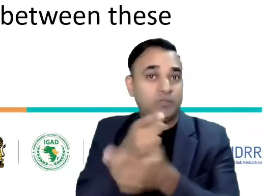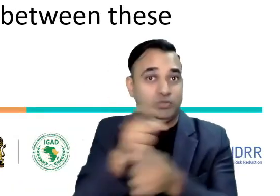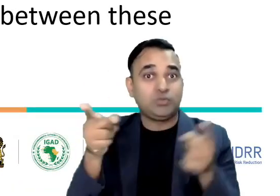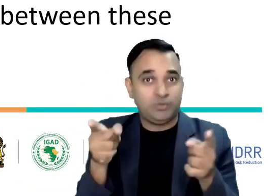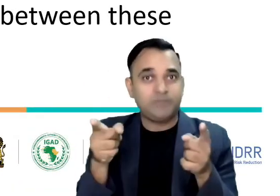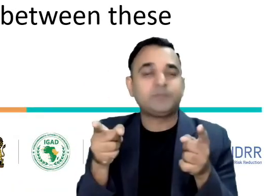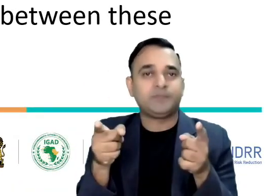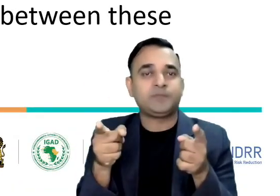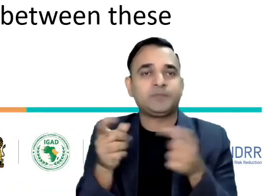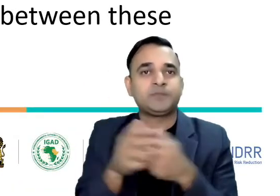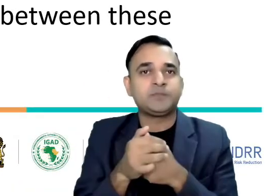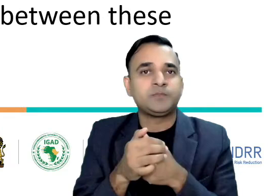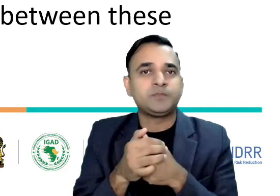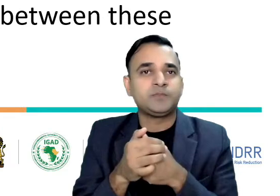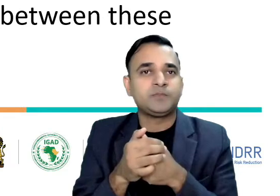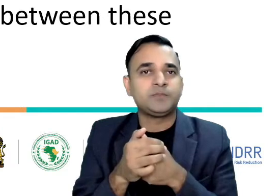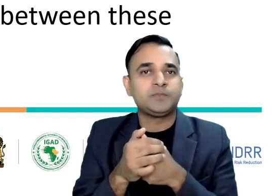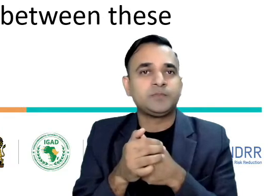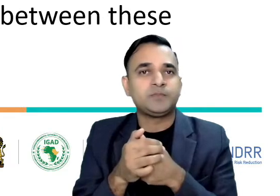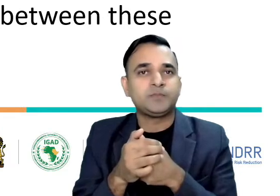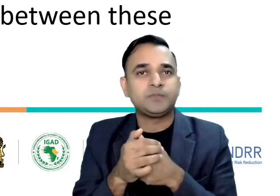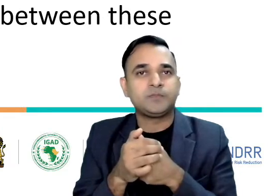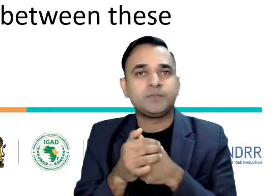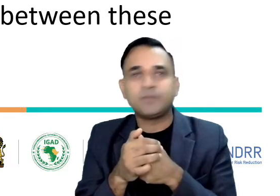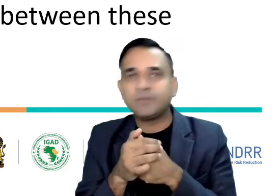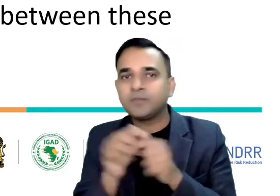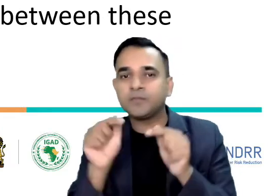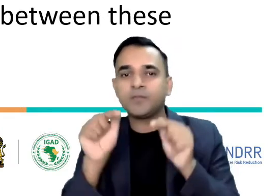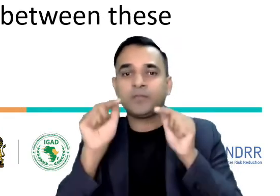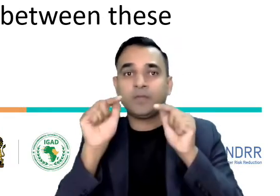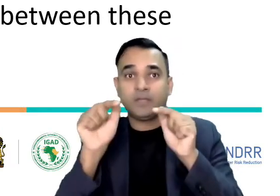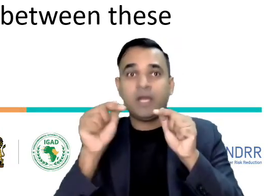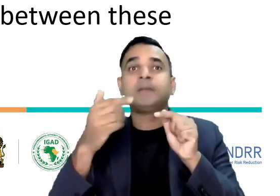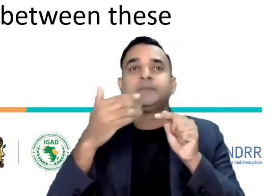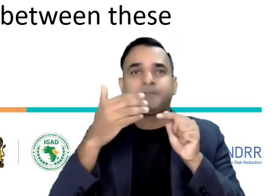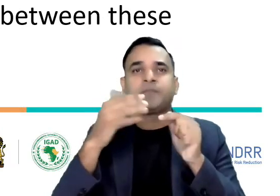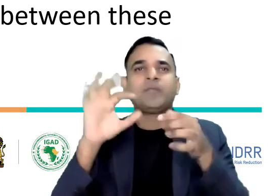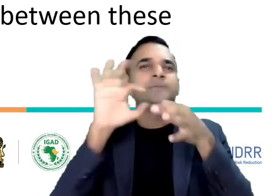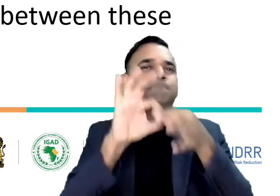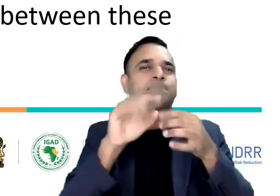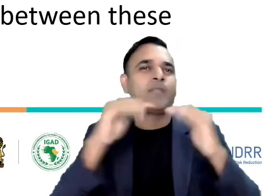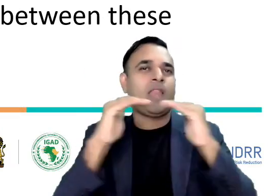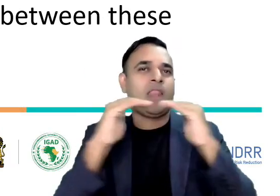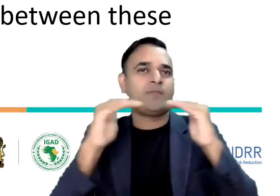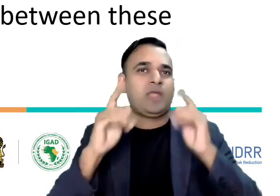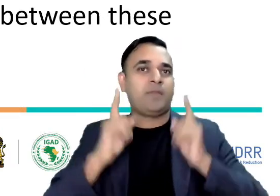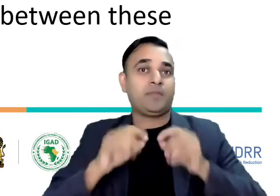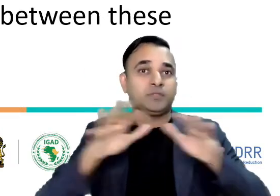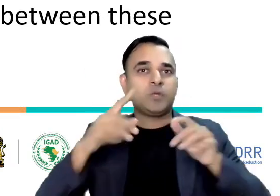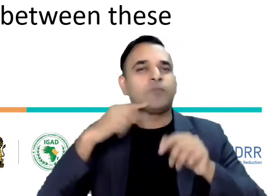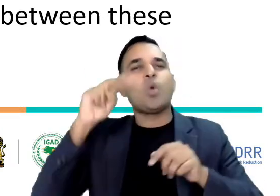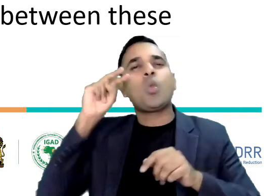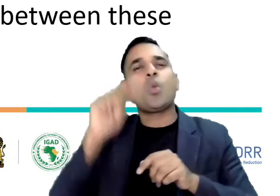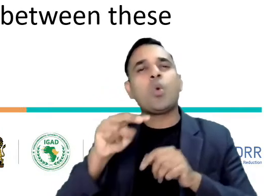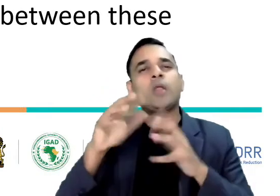In terms of level of implementation, we are looking at member states, including subnational levels, regional, continental, as